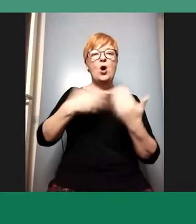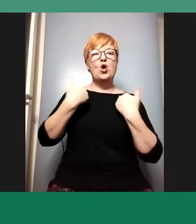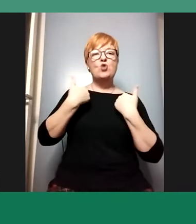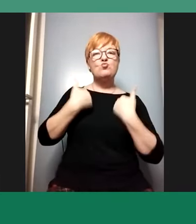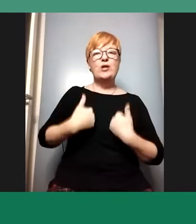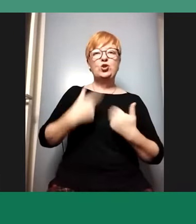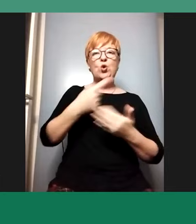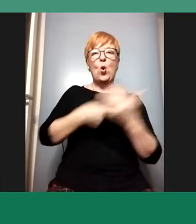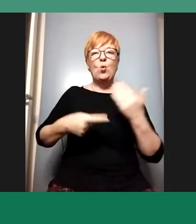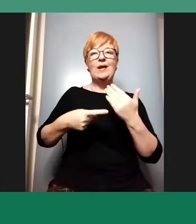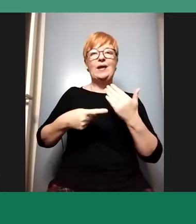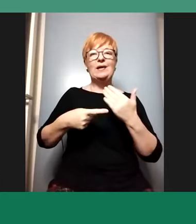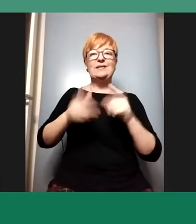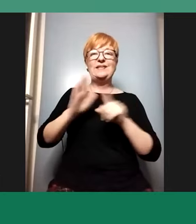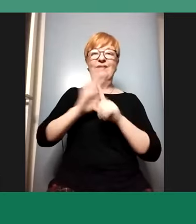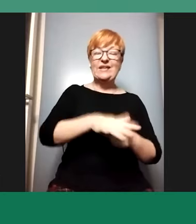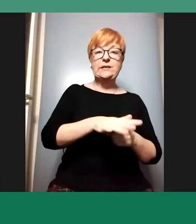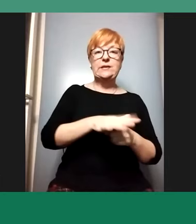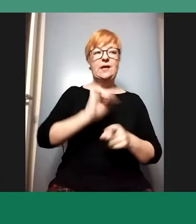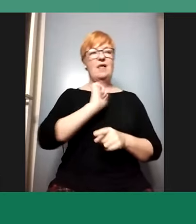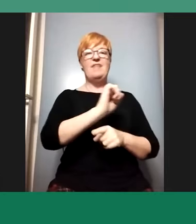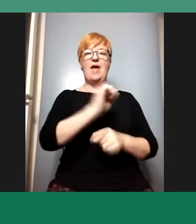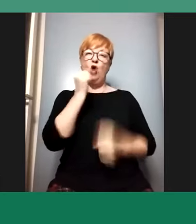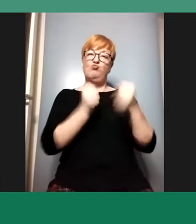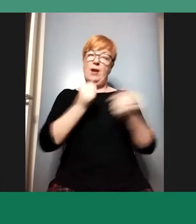Lives, which came out last year.